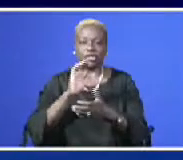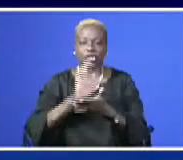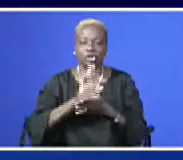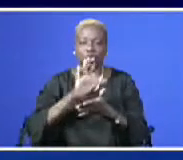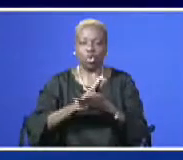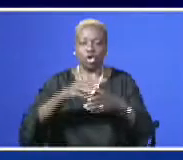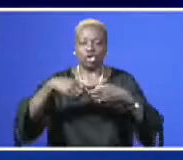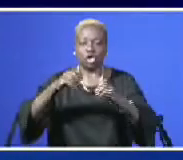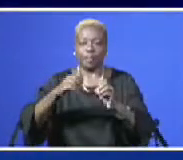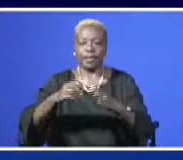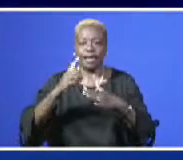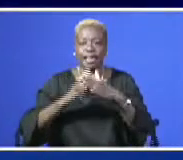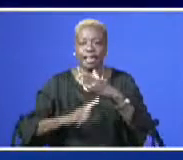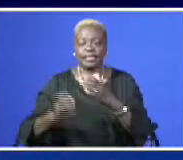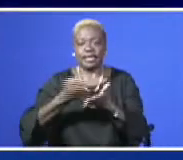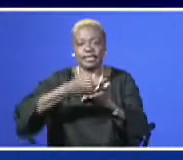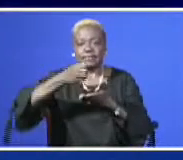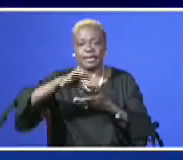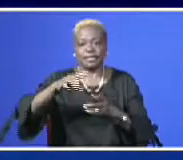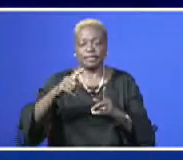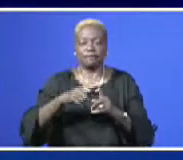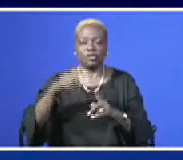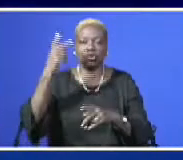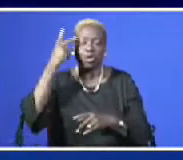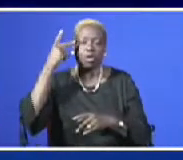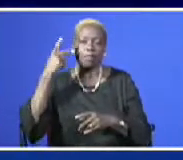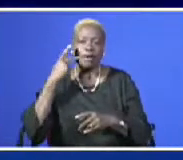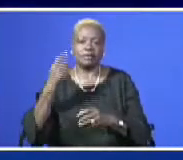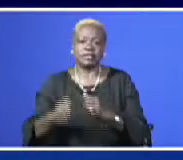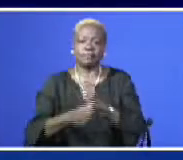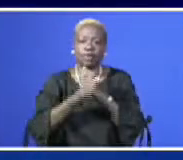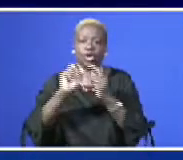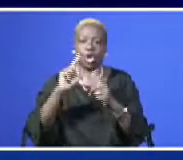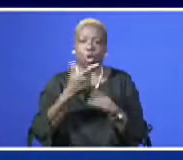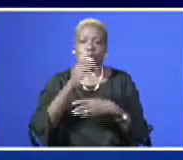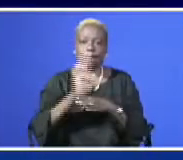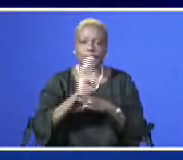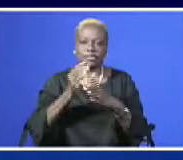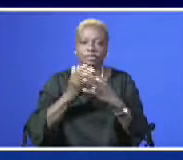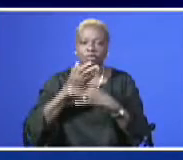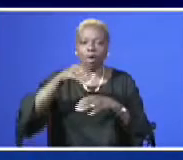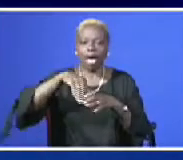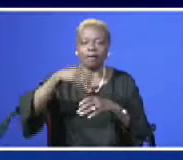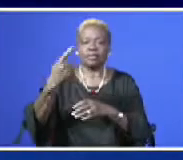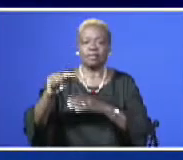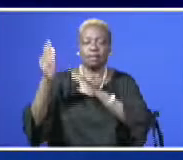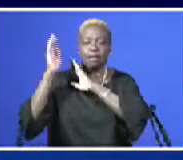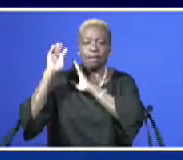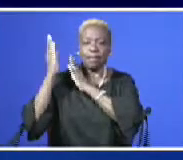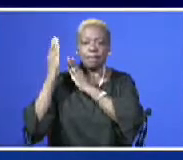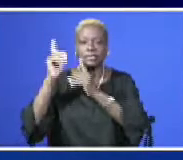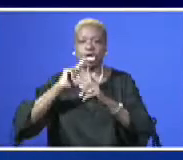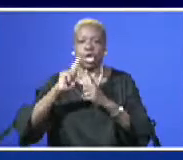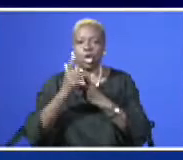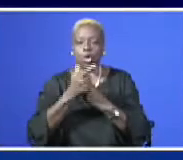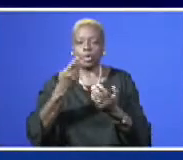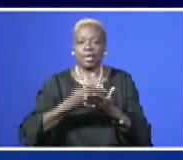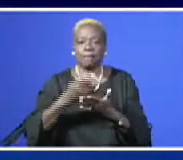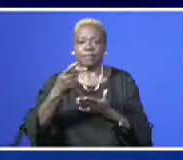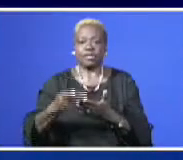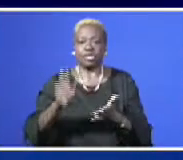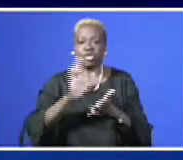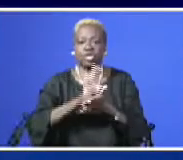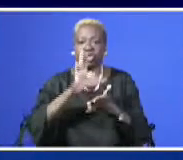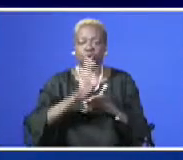parents while providing support to local businesses throughout the Bahamas. It covered a range of locally purchased school items, including